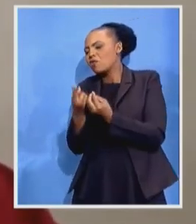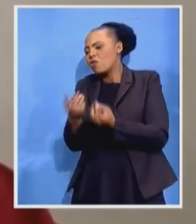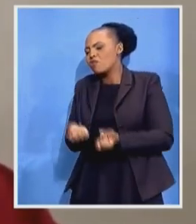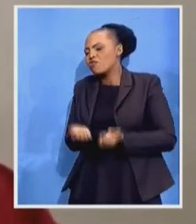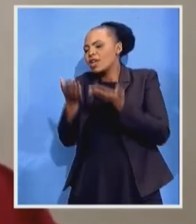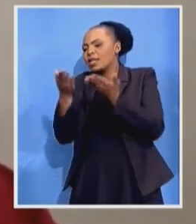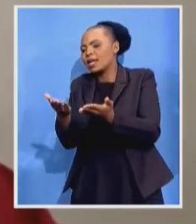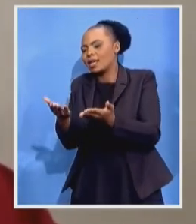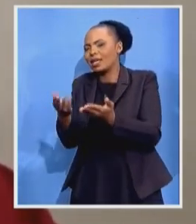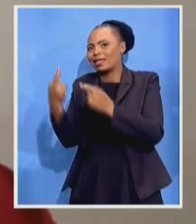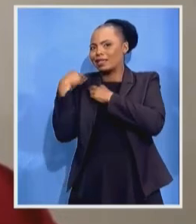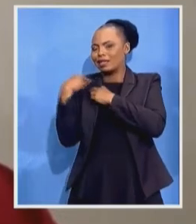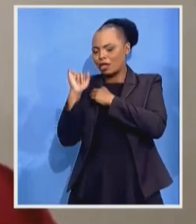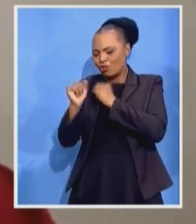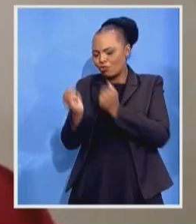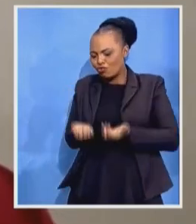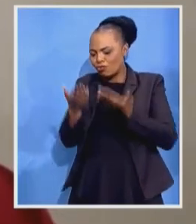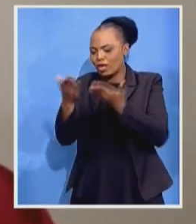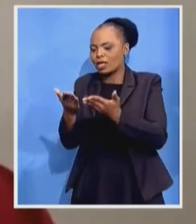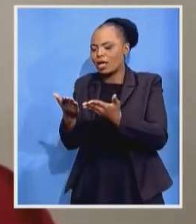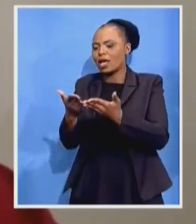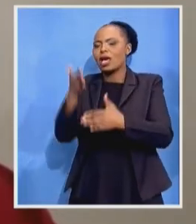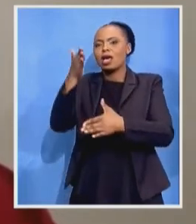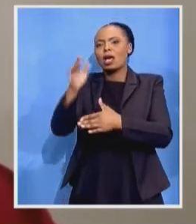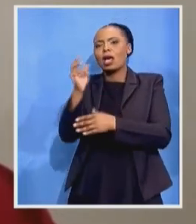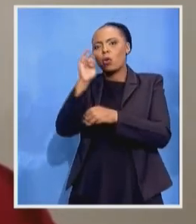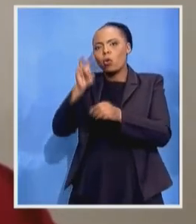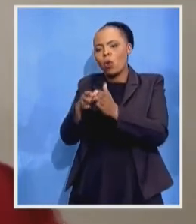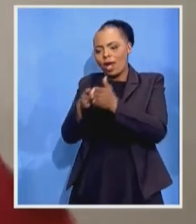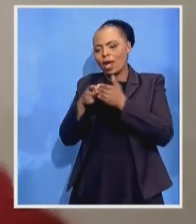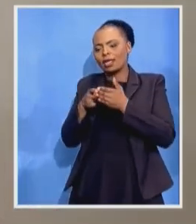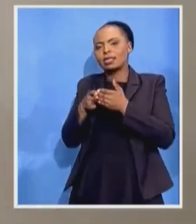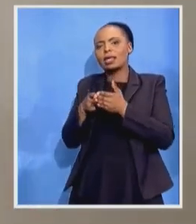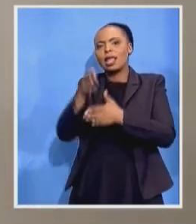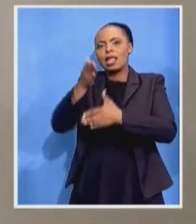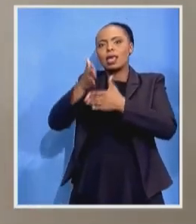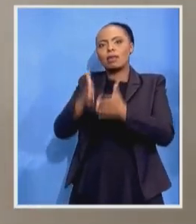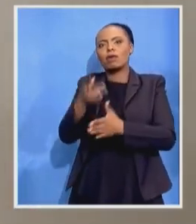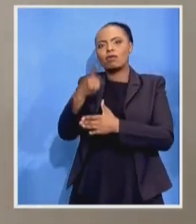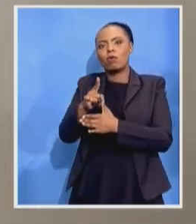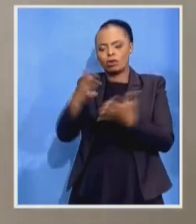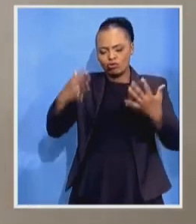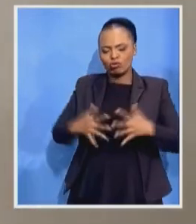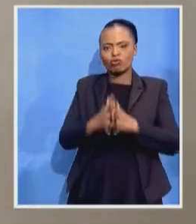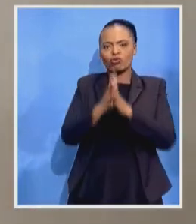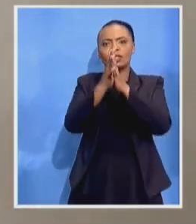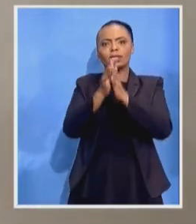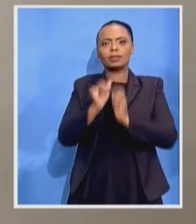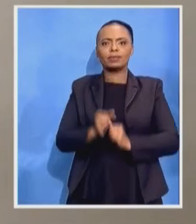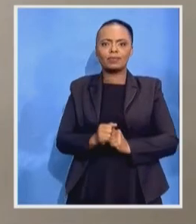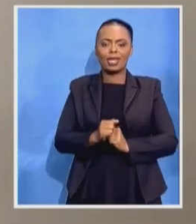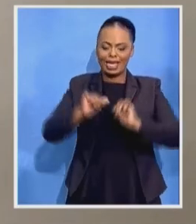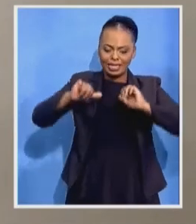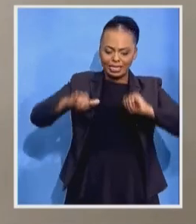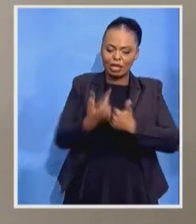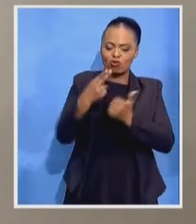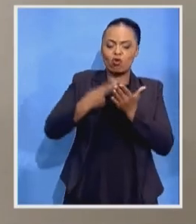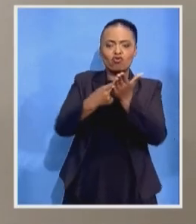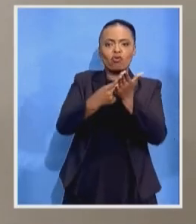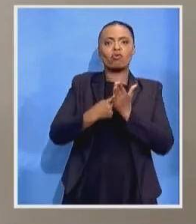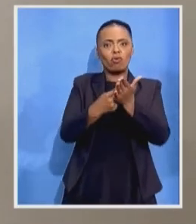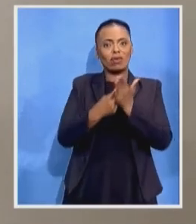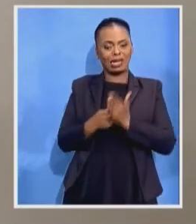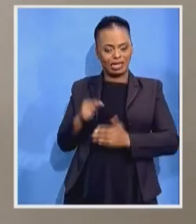in return for remuneration. The challenge for negotiations in both the public and the private